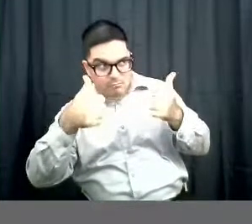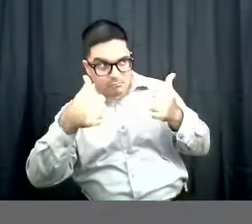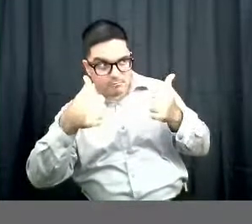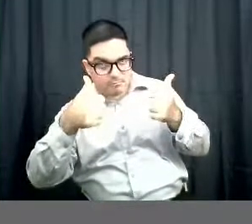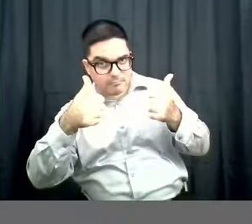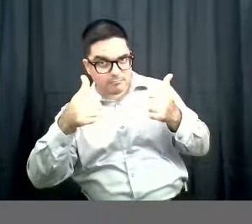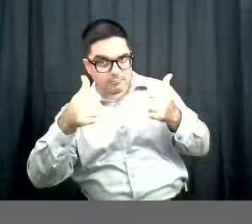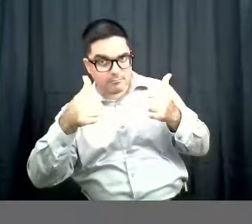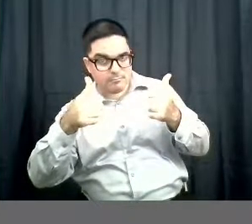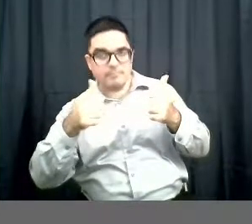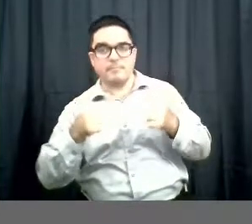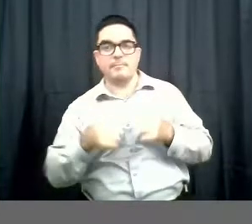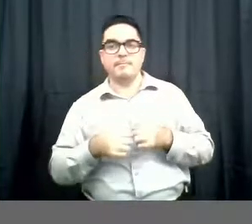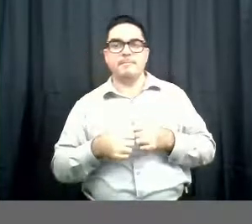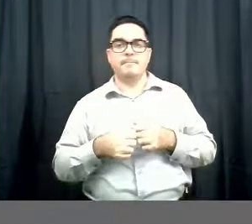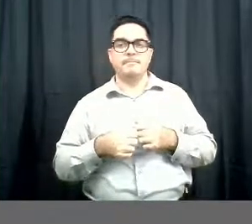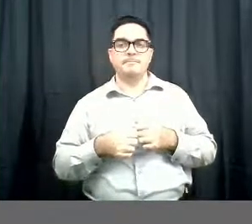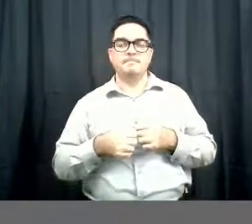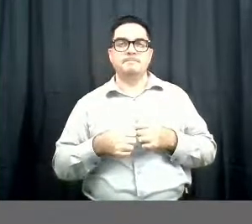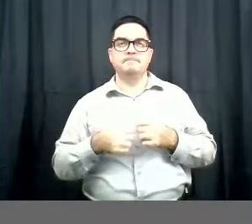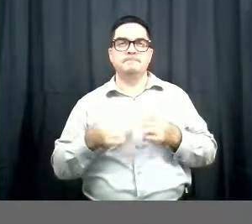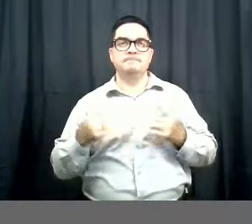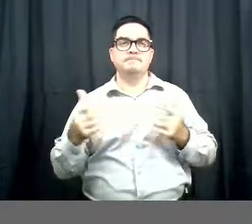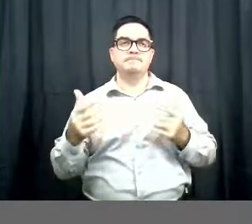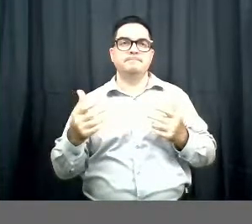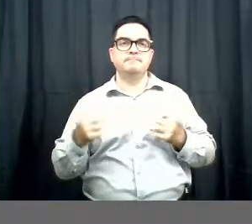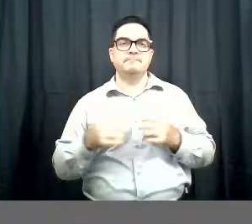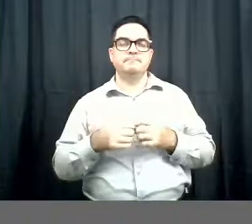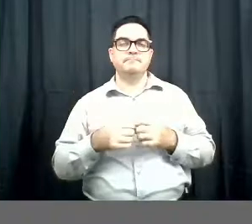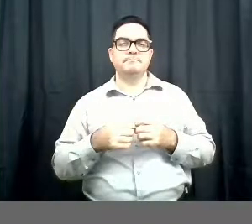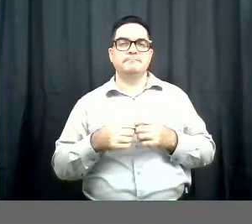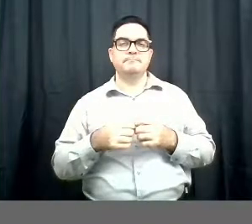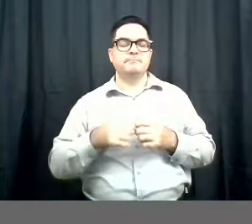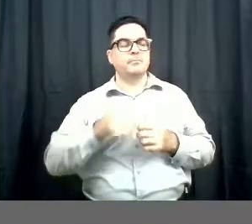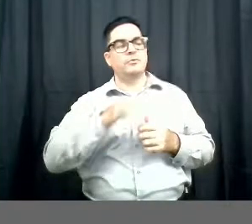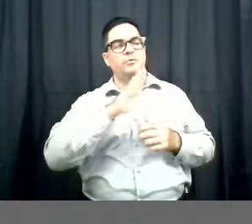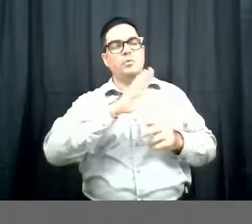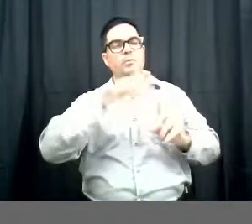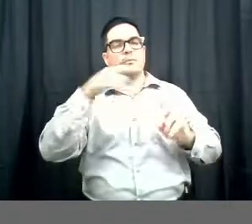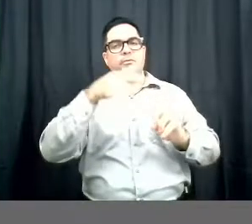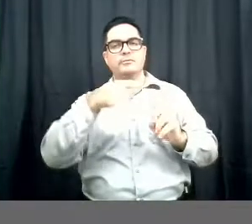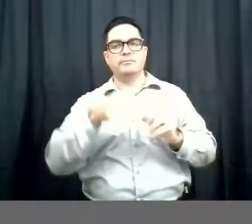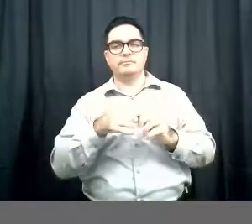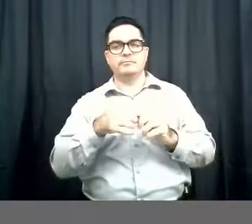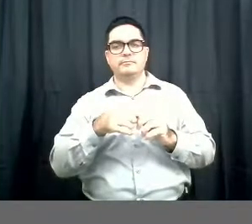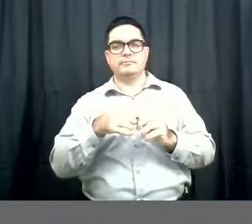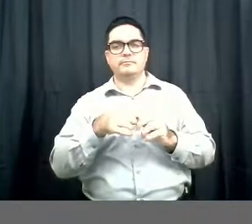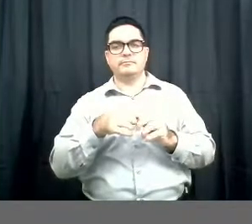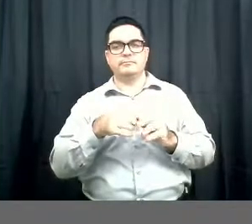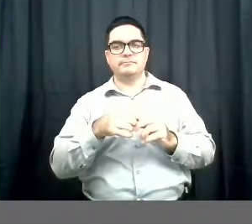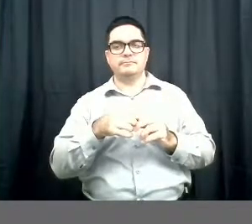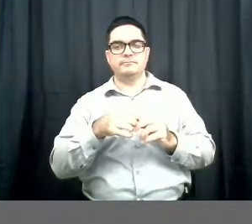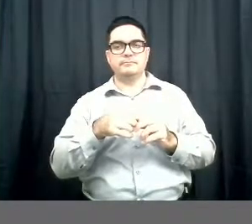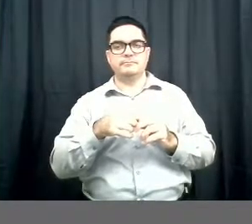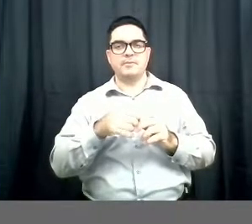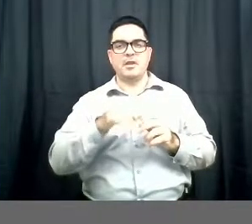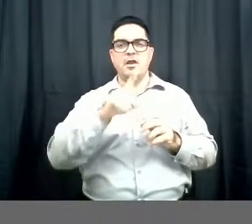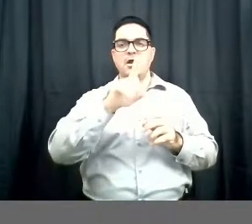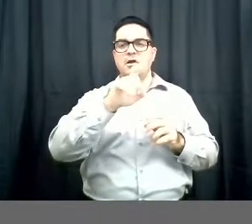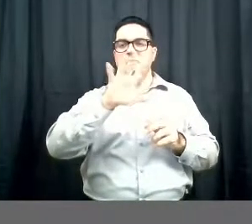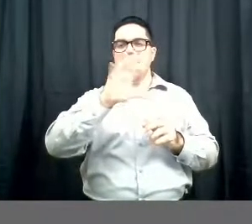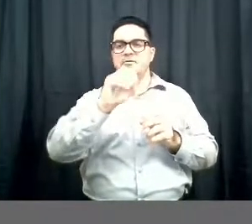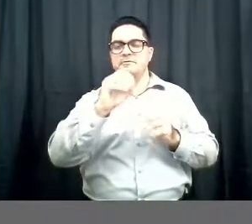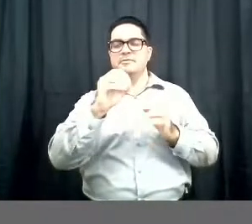Yeah. There were, Anna, to your point, there was just shy of approximately 150,000 retirees and